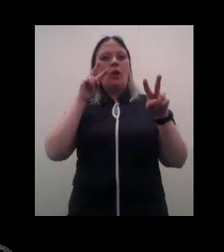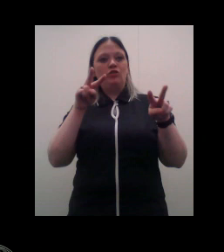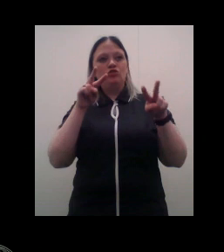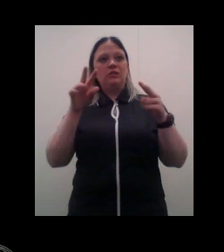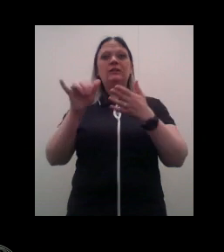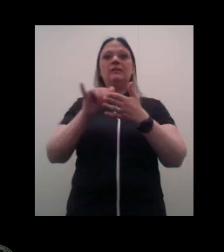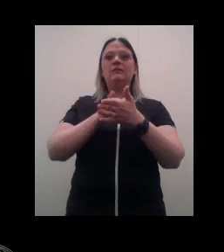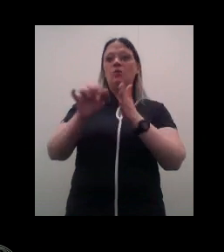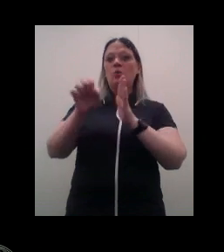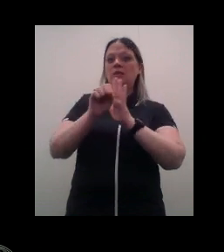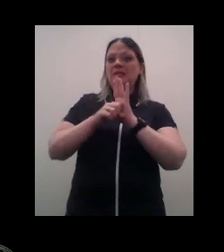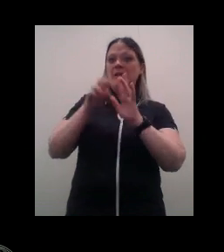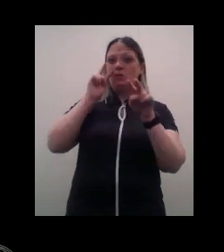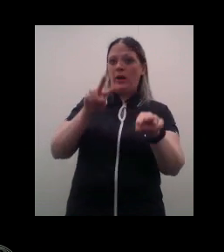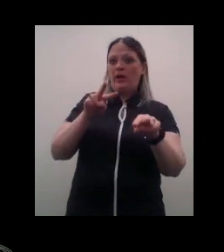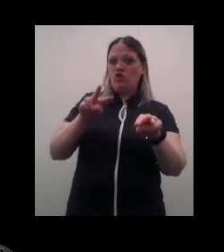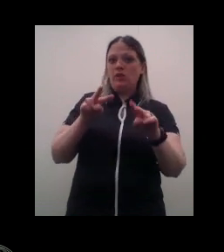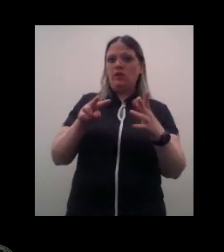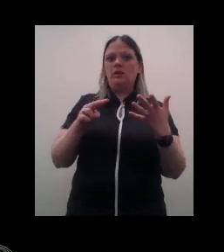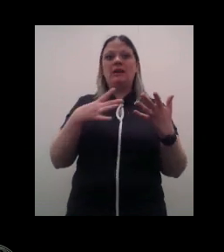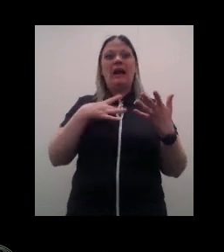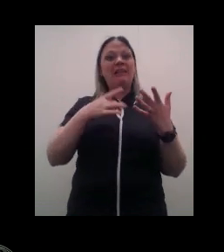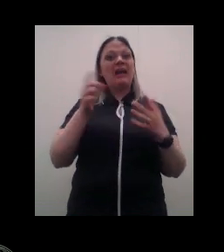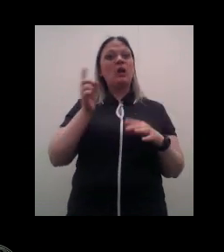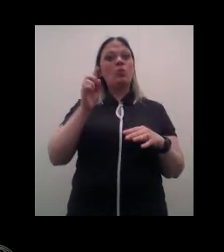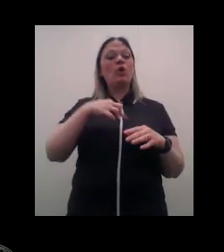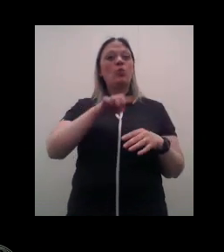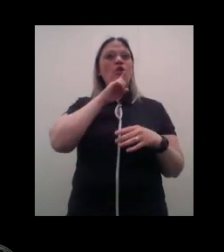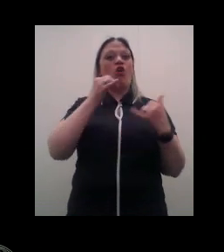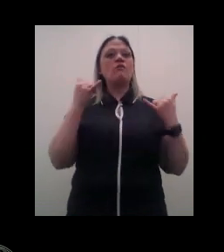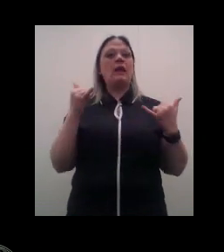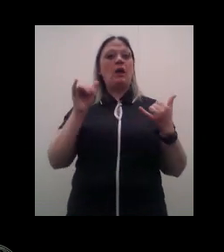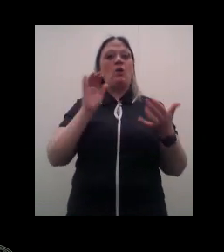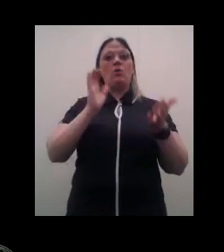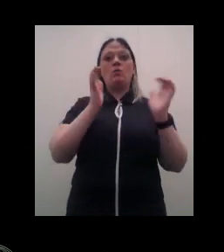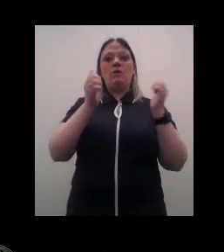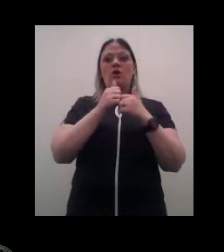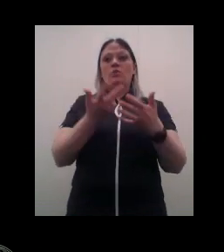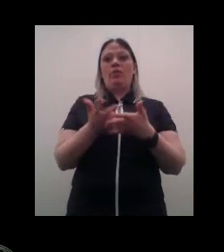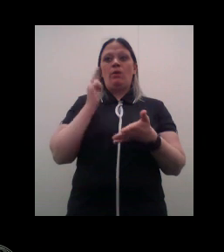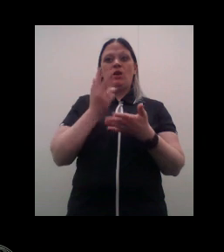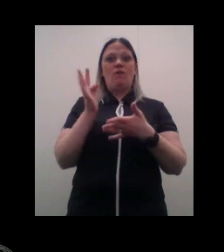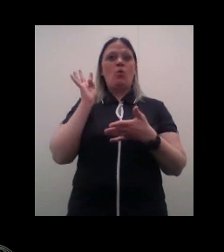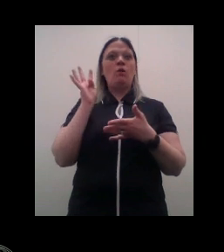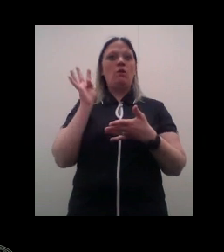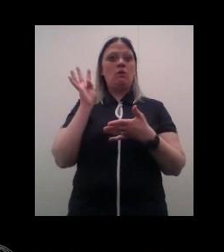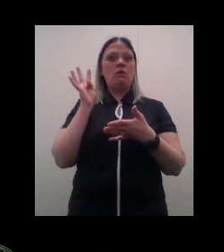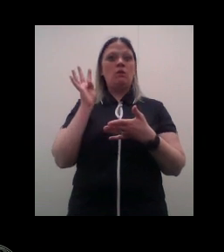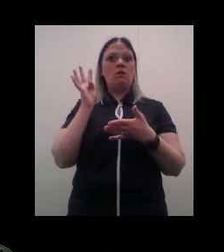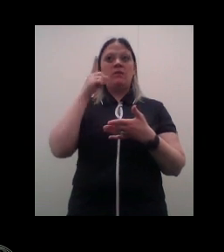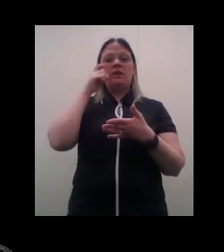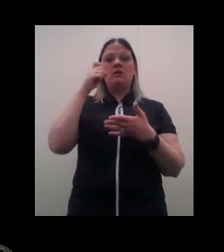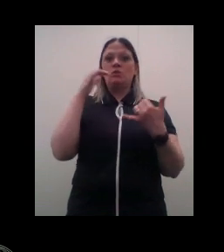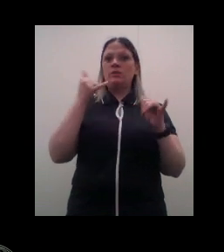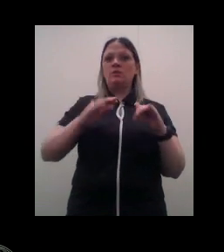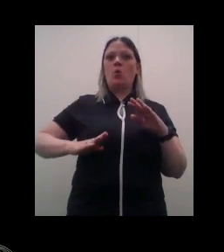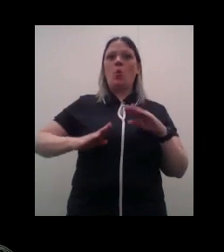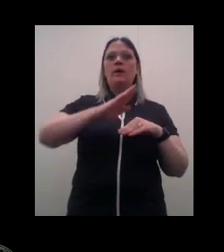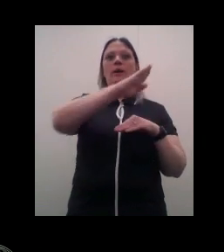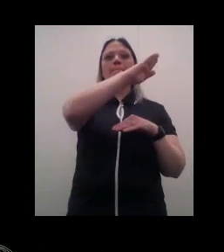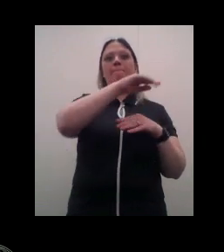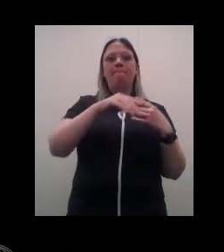state's monitoring it. I kind of like where we are compared to where we were 3-4 weeks ago, in which we were on that upward trend,